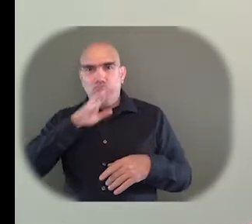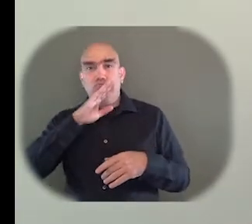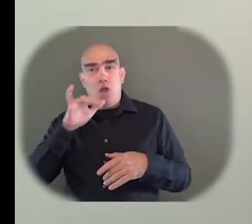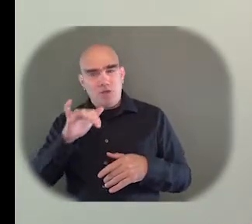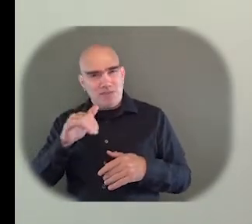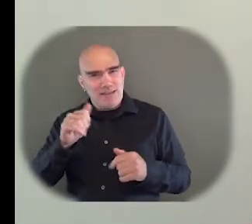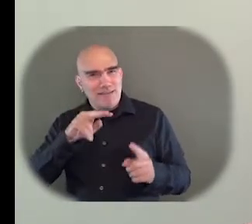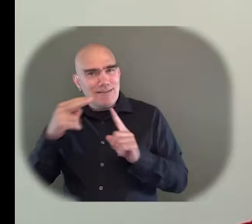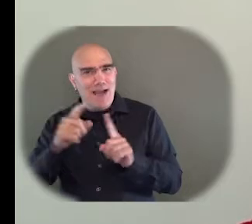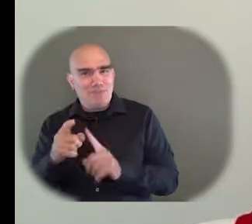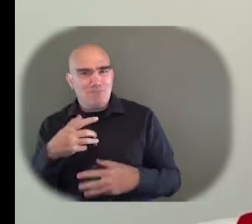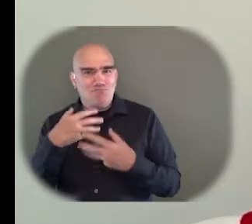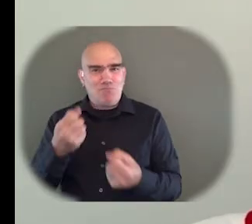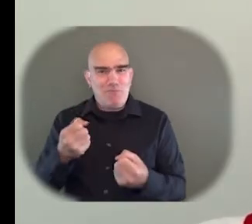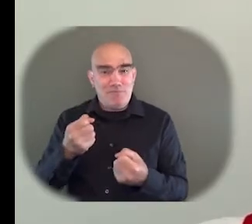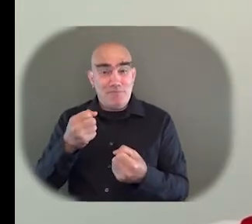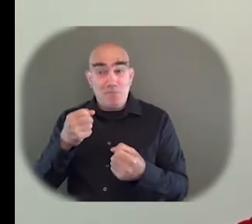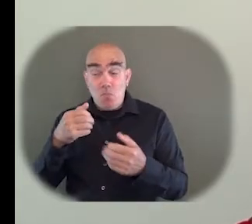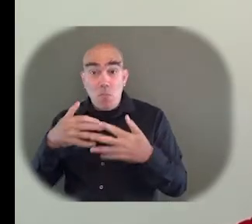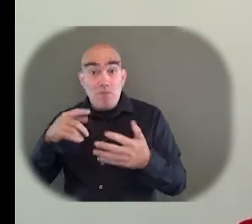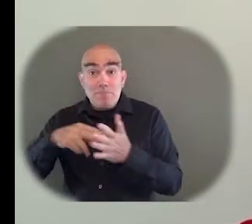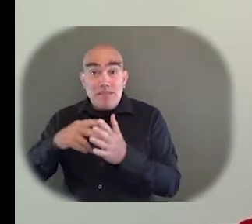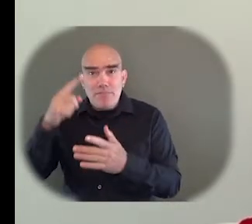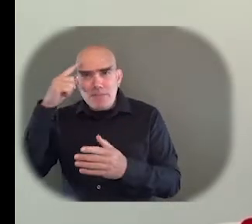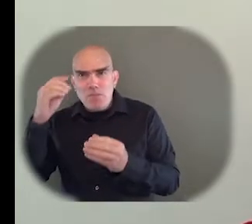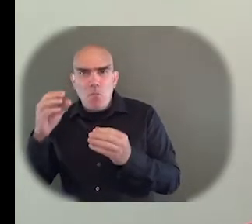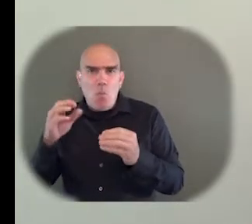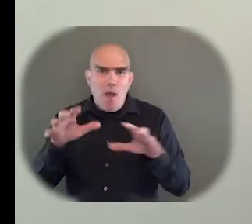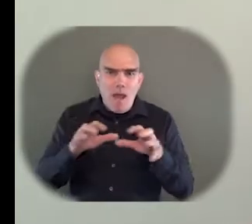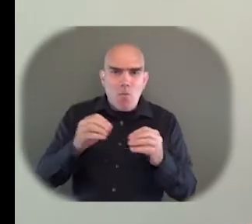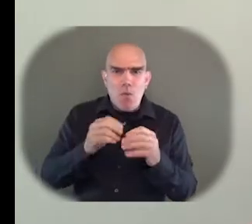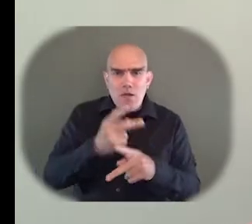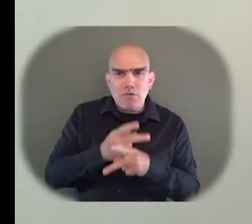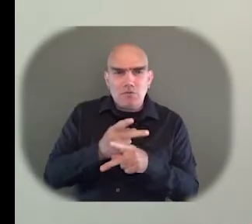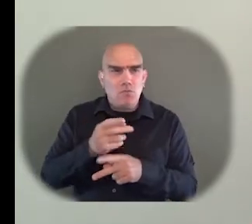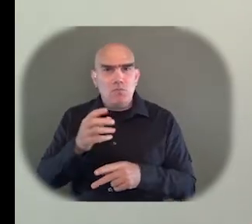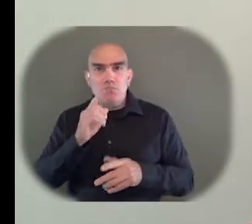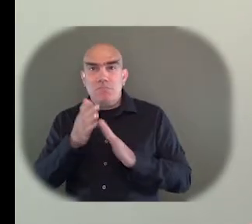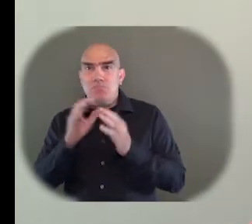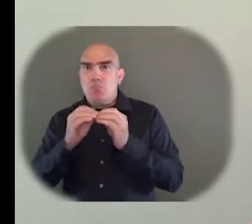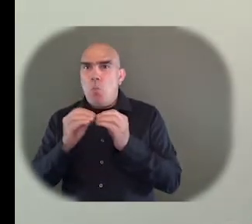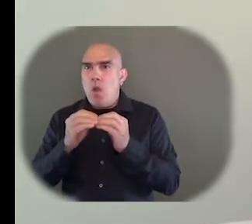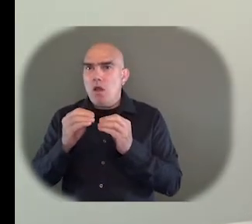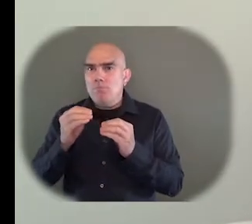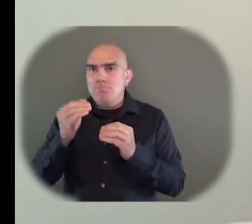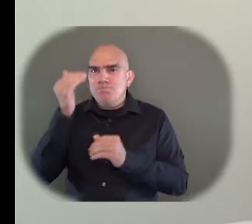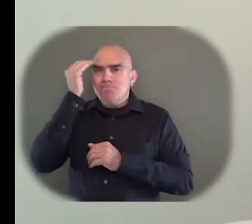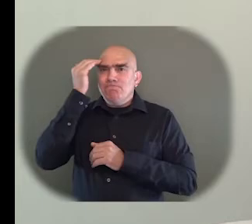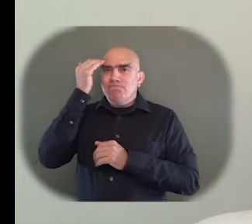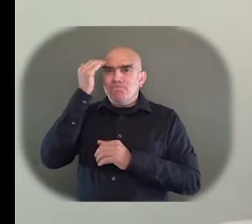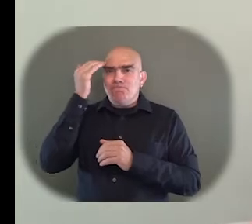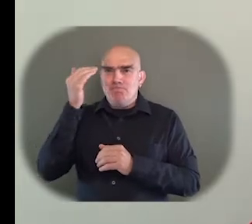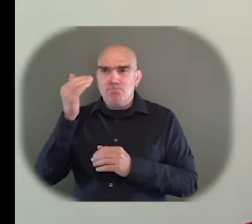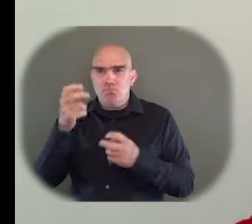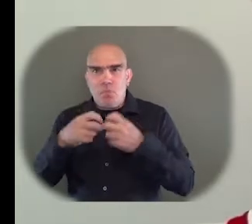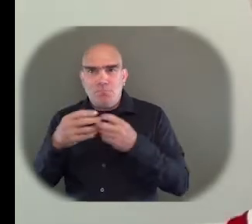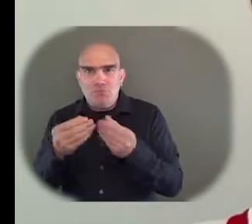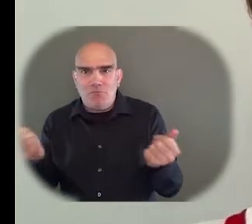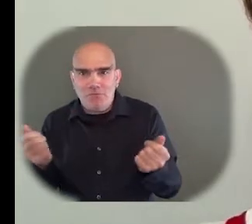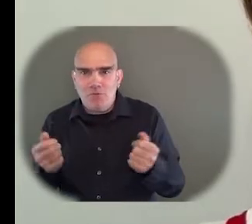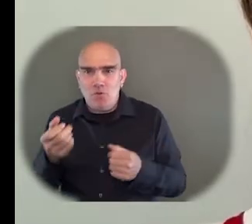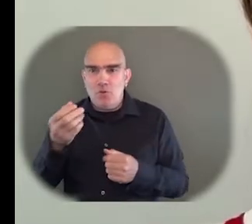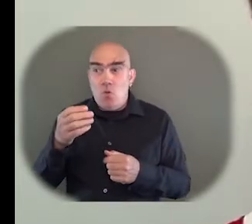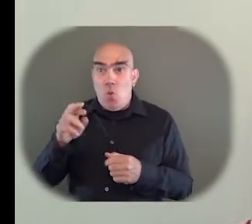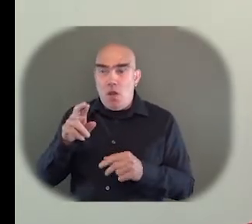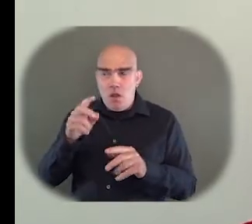cautiously, being an extra informed problem solver, picking up on other people's personal struggles, reacting